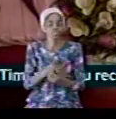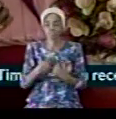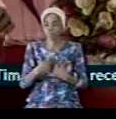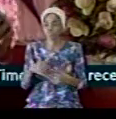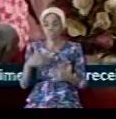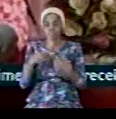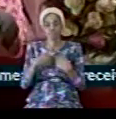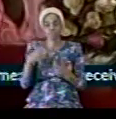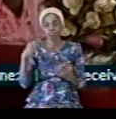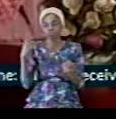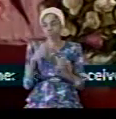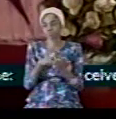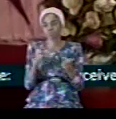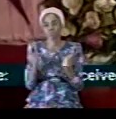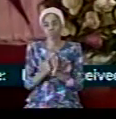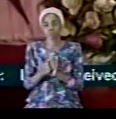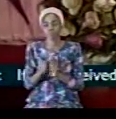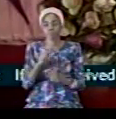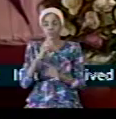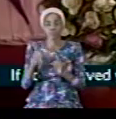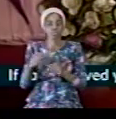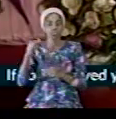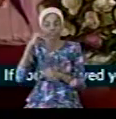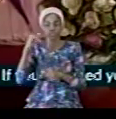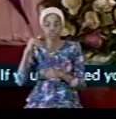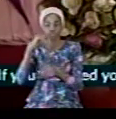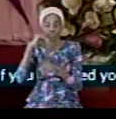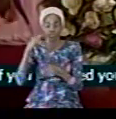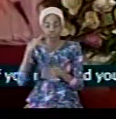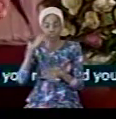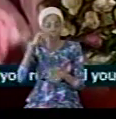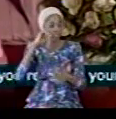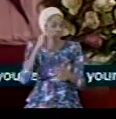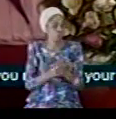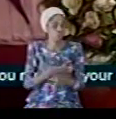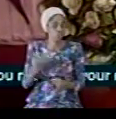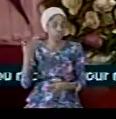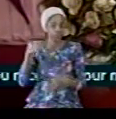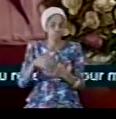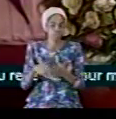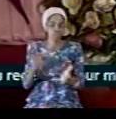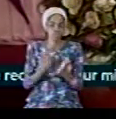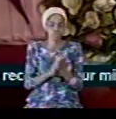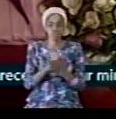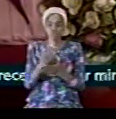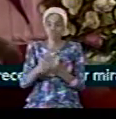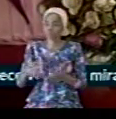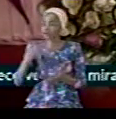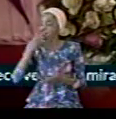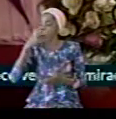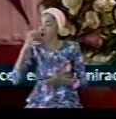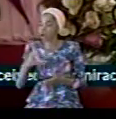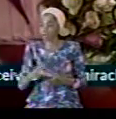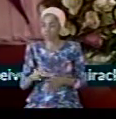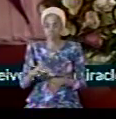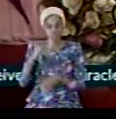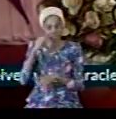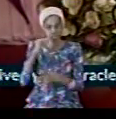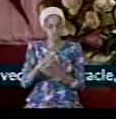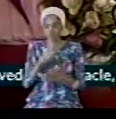that she was in school. Somebody pronounced evil against her, that she will not be able to go to